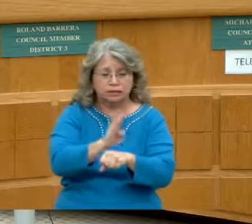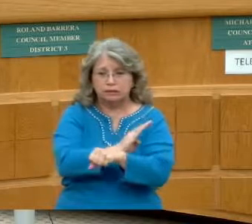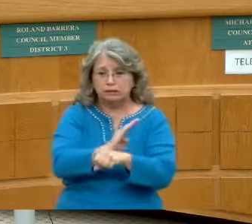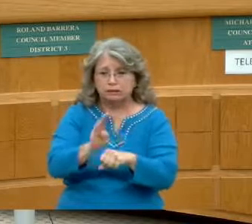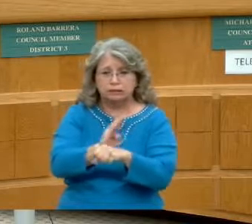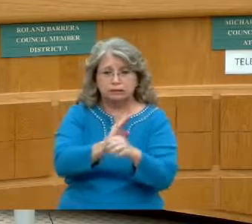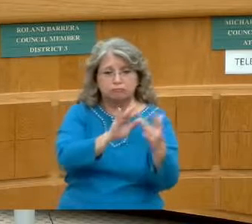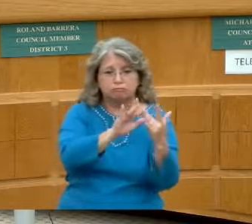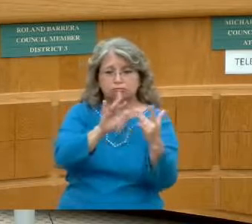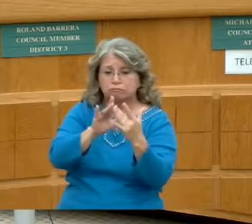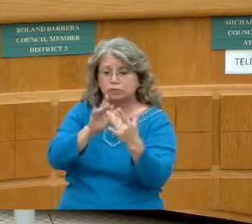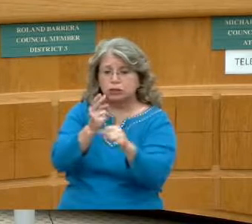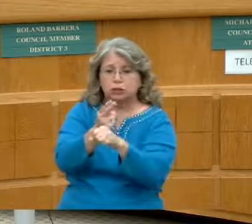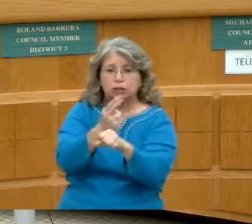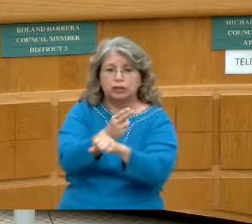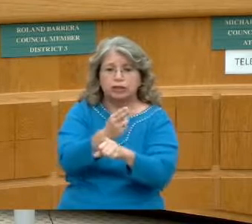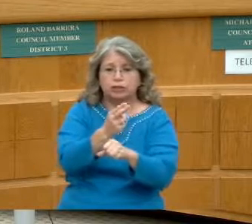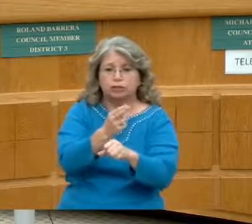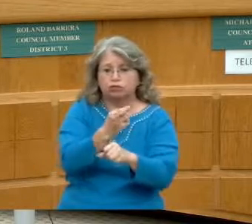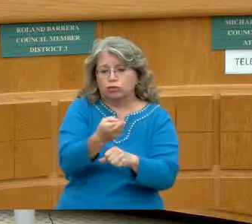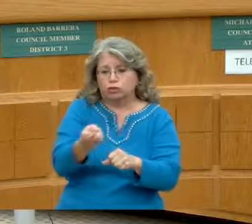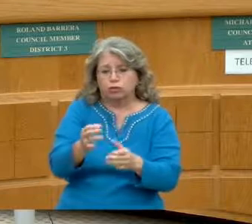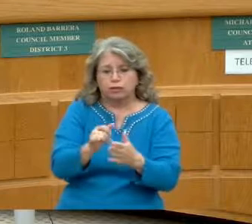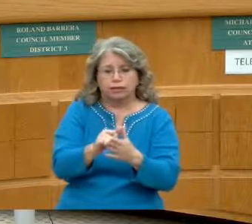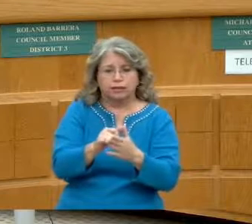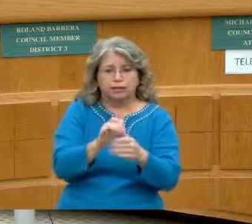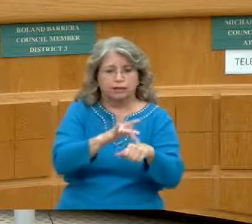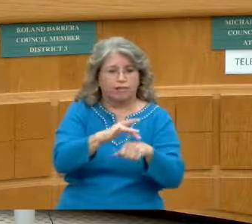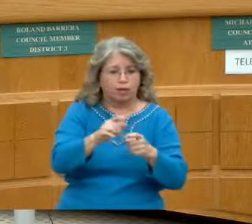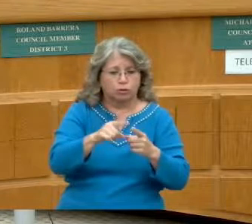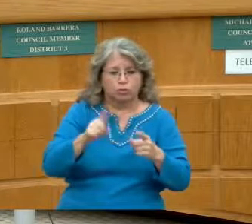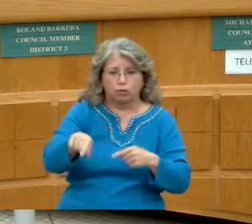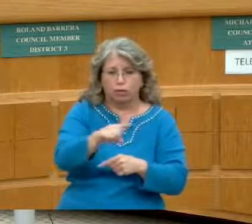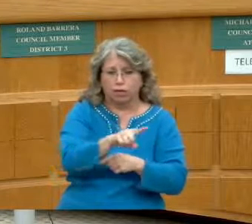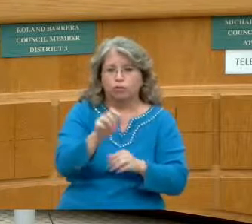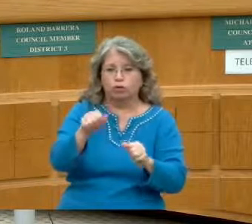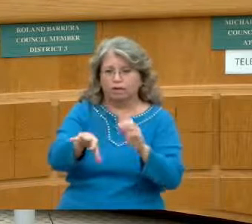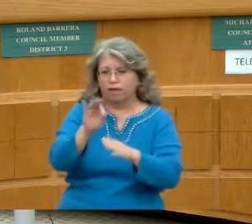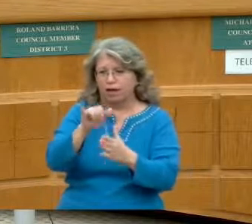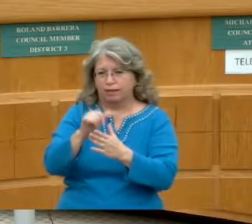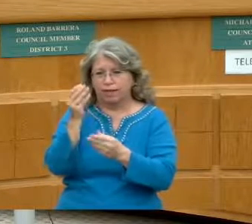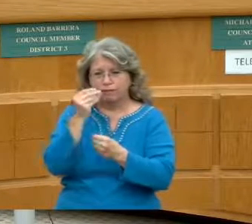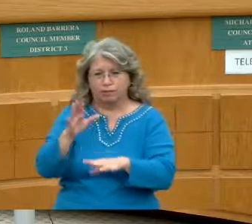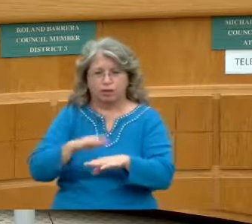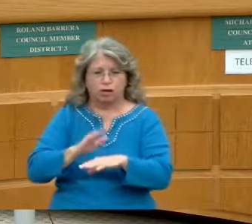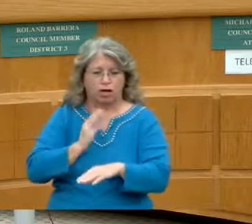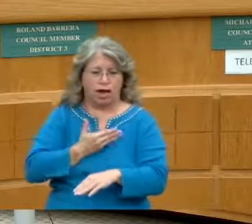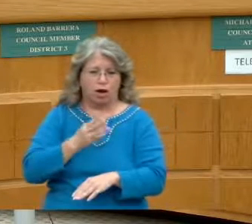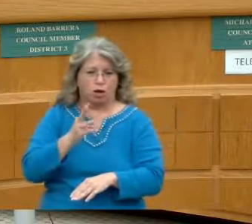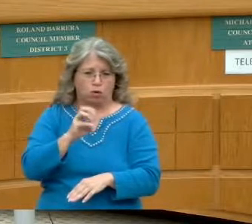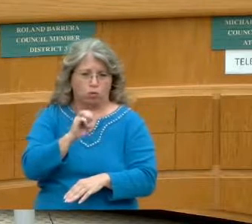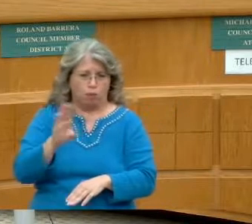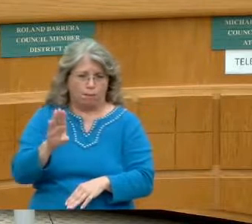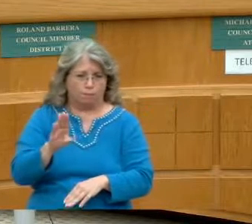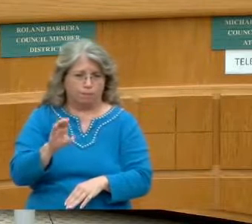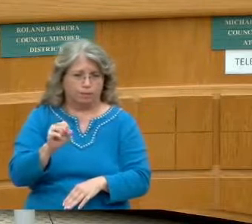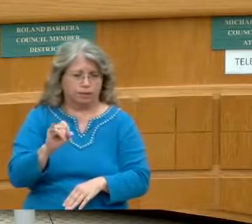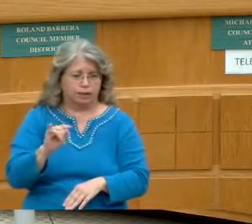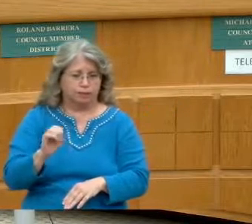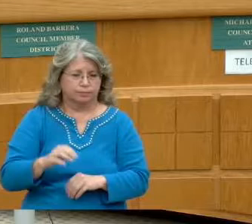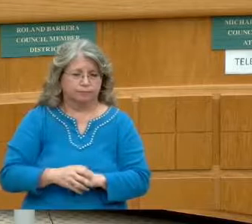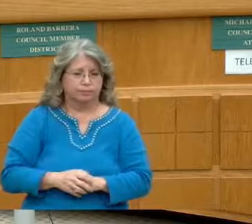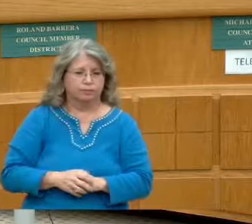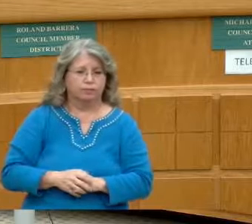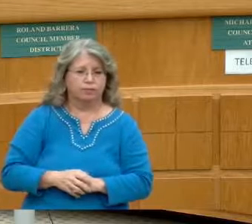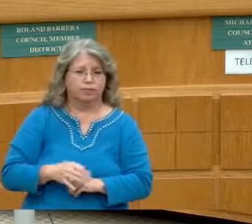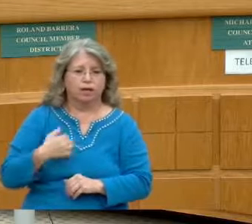them directly, and you can find all of that information on our website. And we are also focusing on